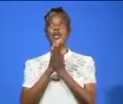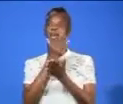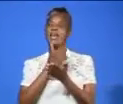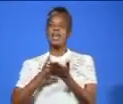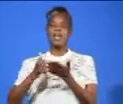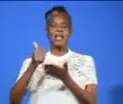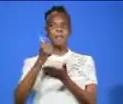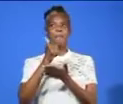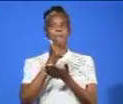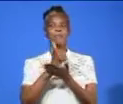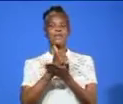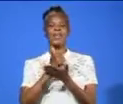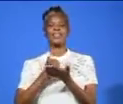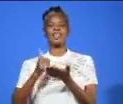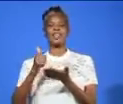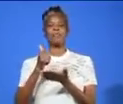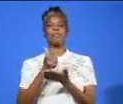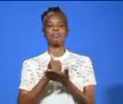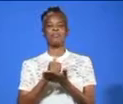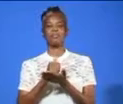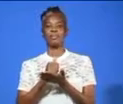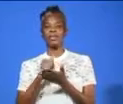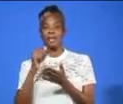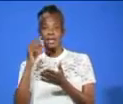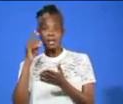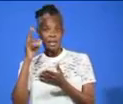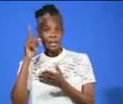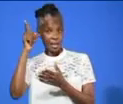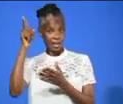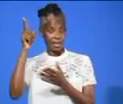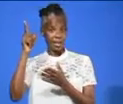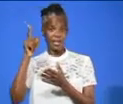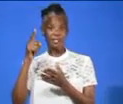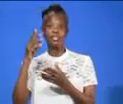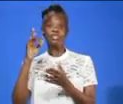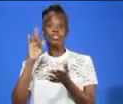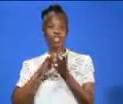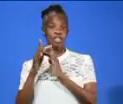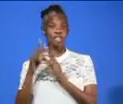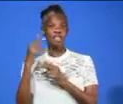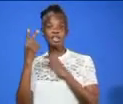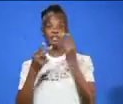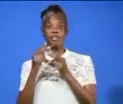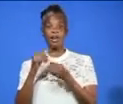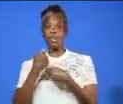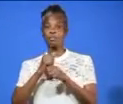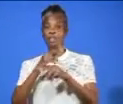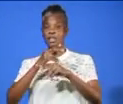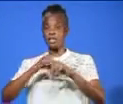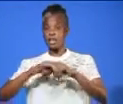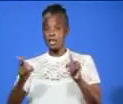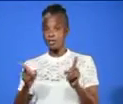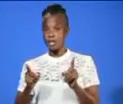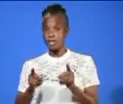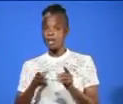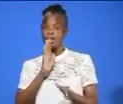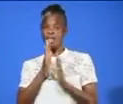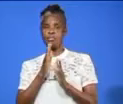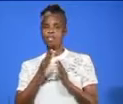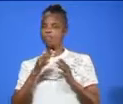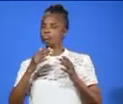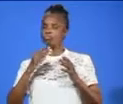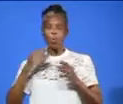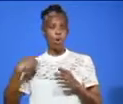amen. His voice makes the difference. When he speaks, he will relieve our